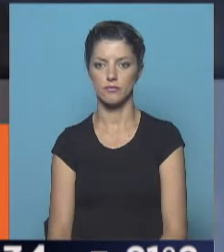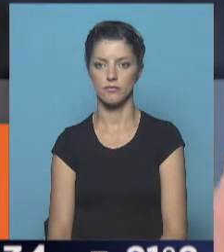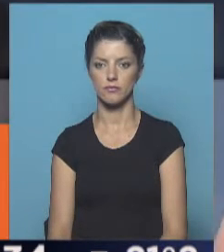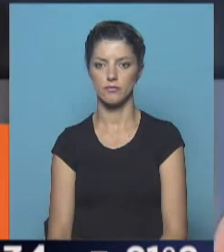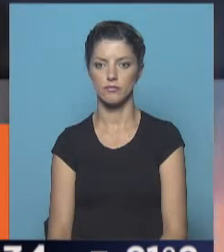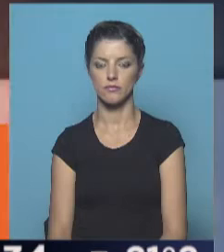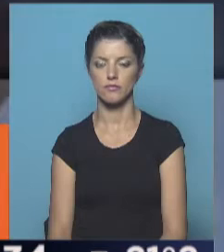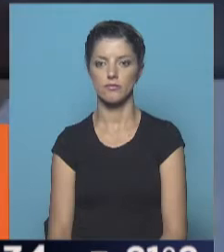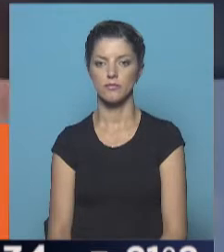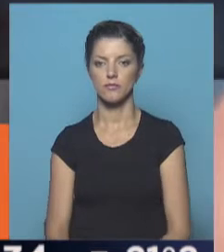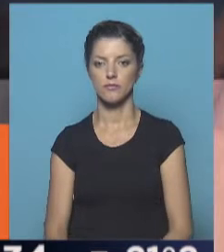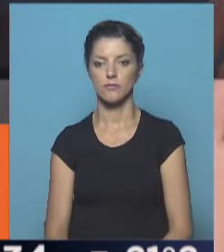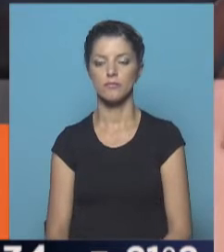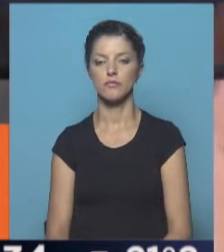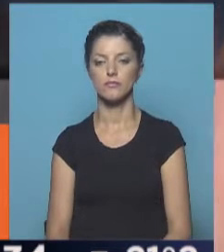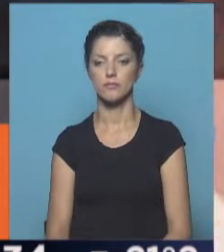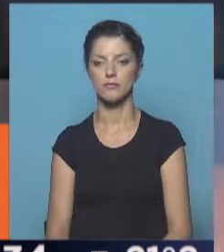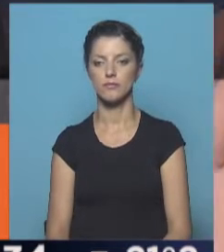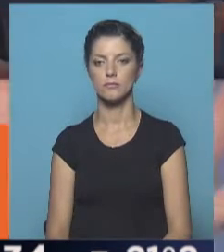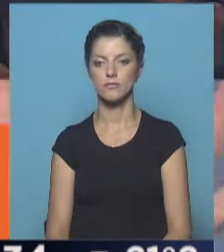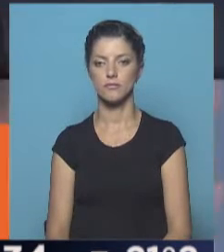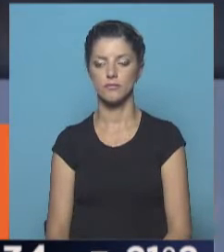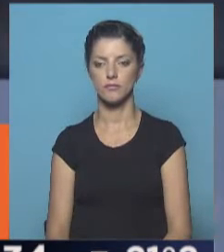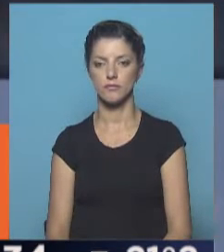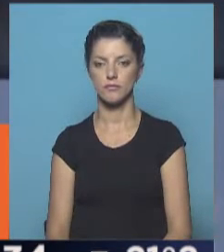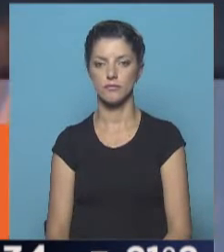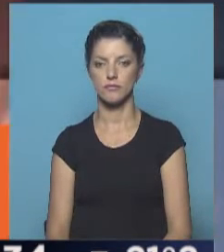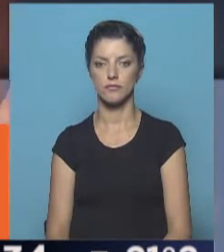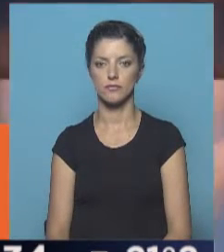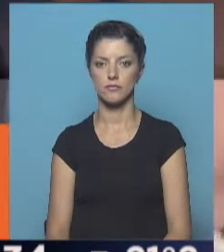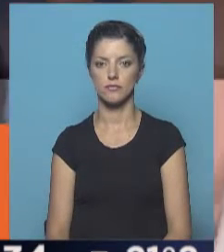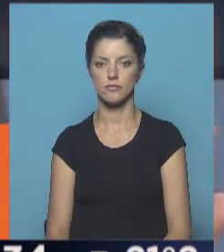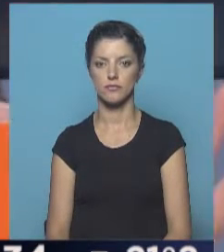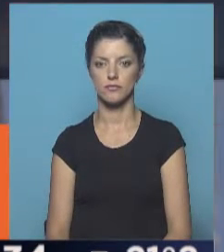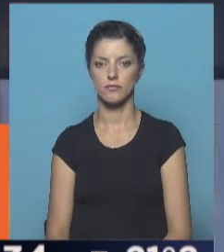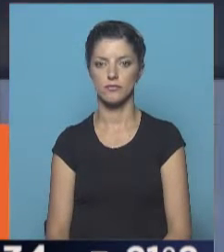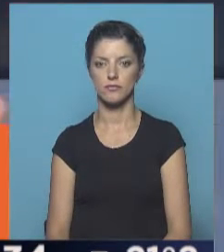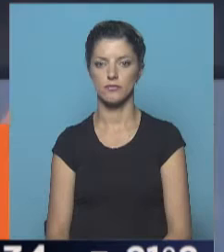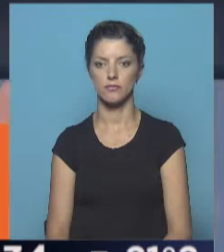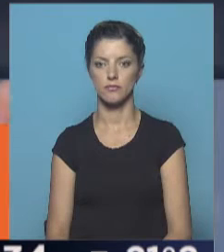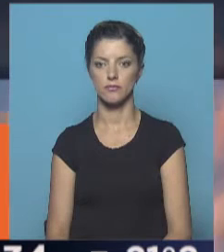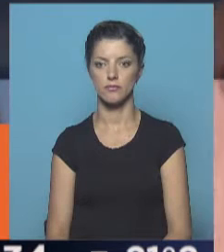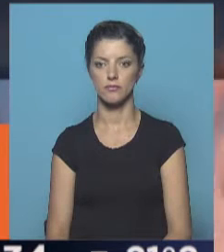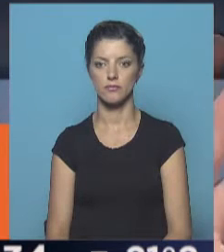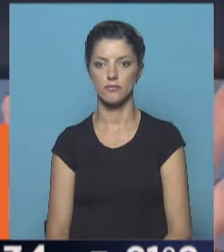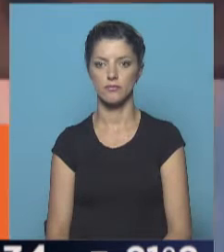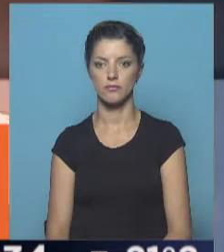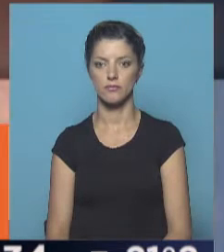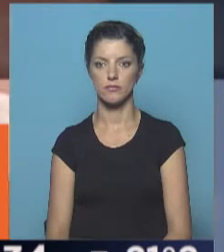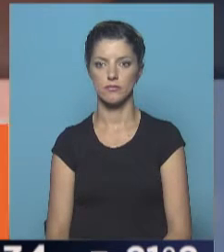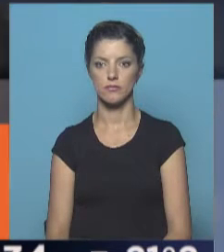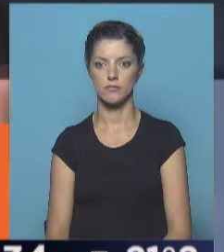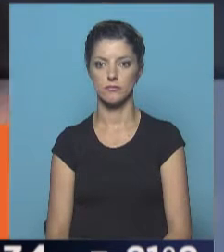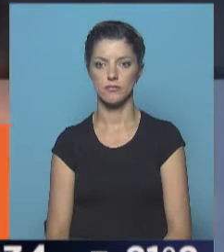said nice things about me. If we got along well, that would be good. If Russia and the United States got along well and went after